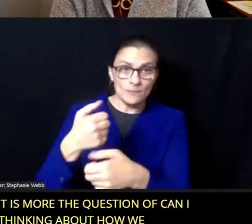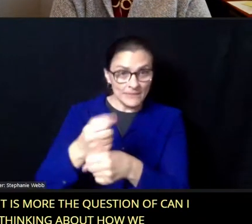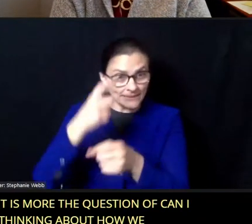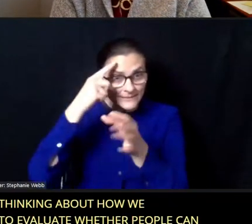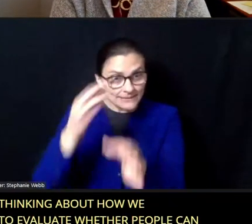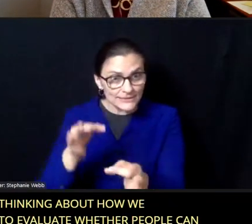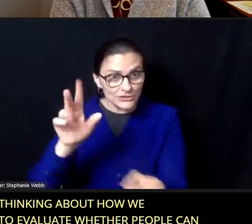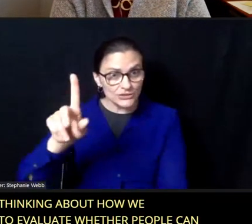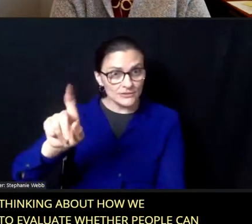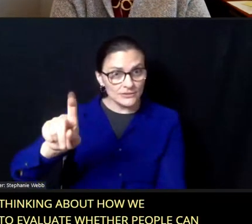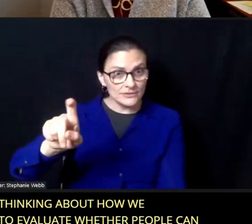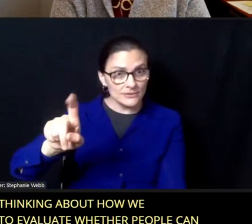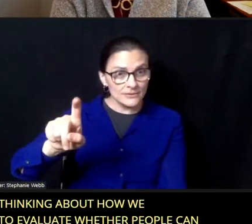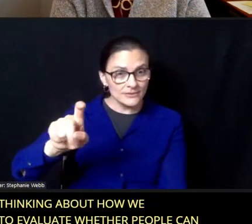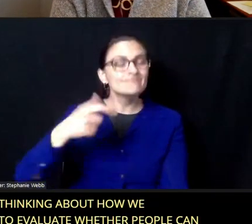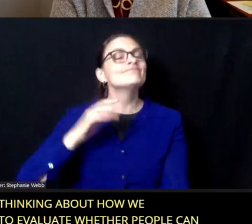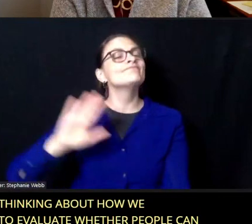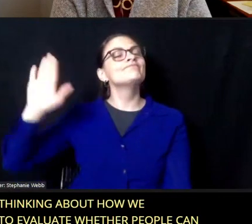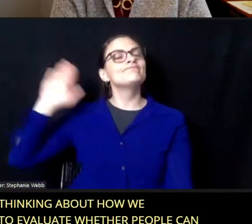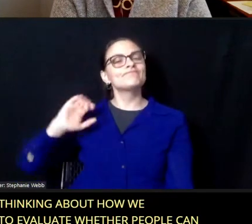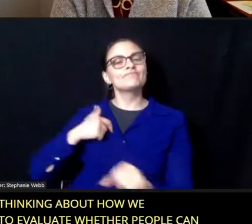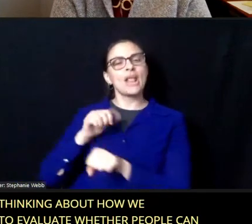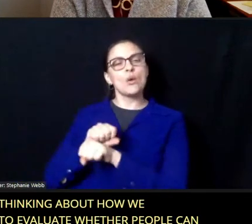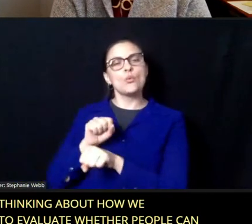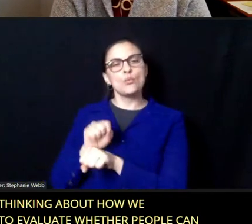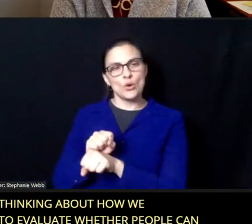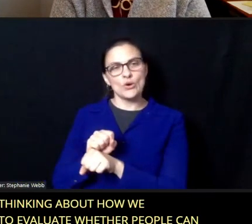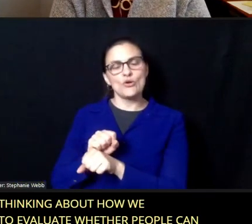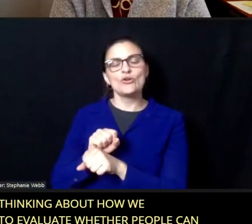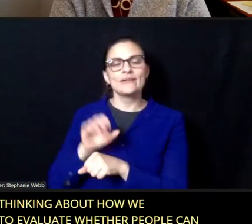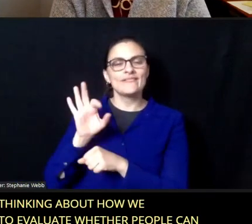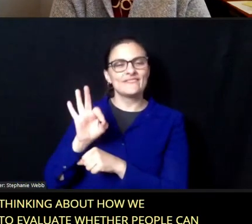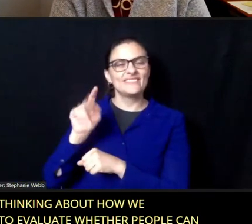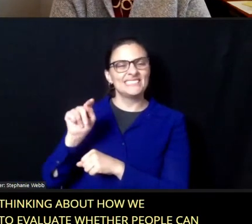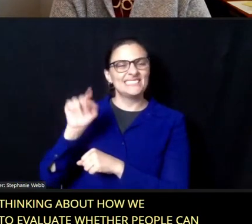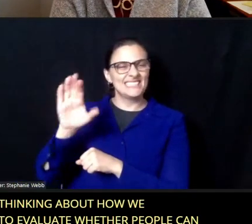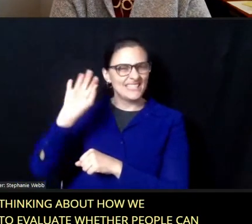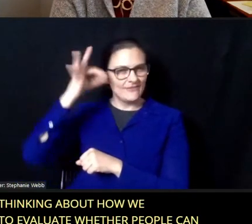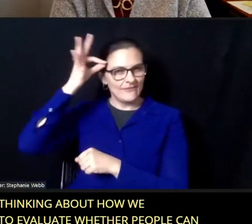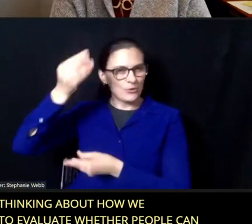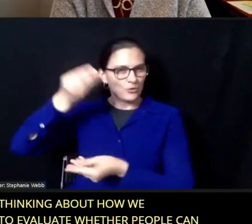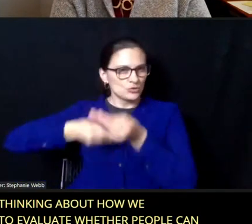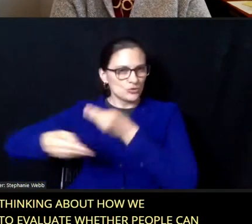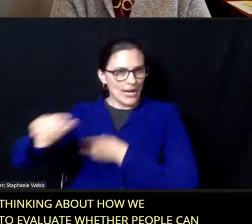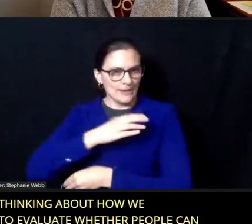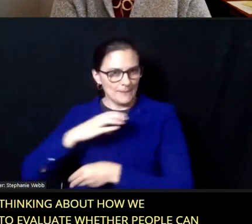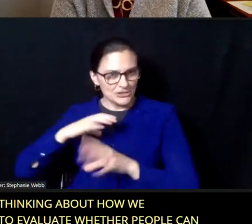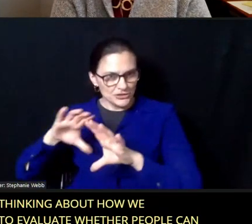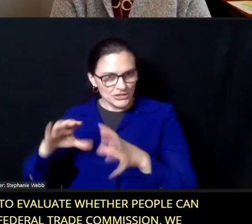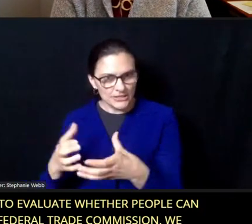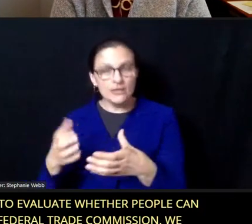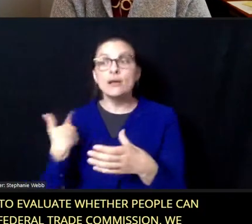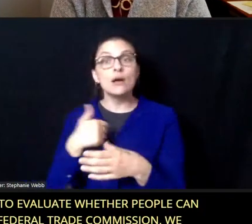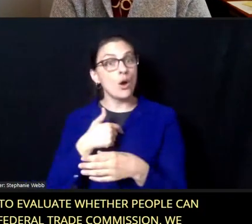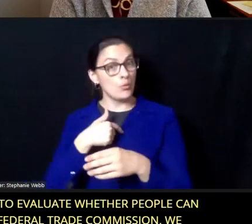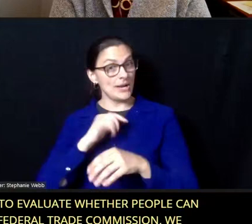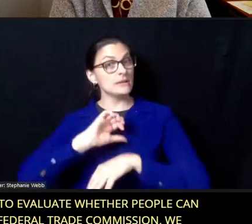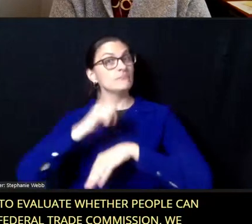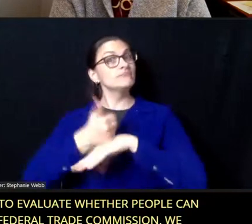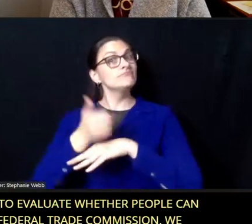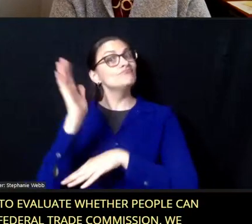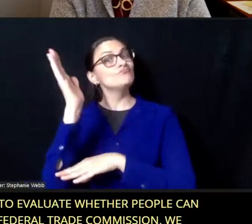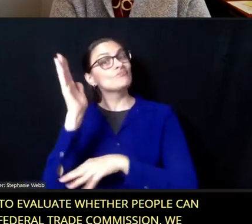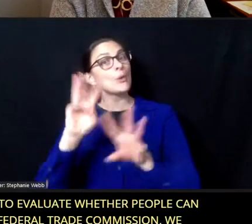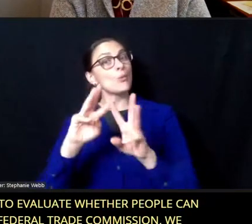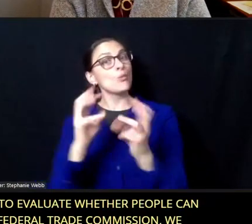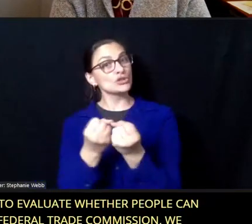When I was at the Federal Trade Commission, we actually had a workshop on consumer notices and how to evaluate